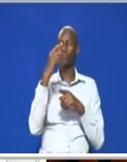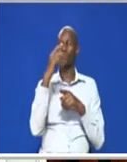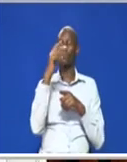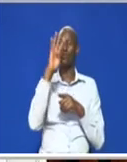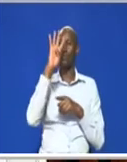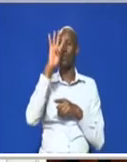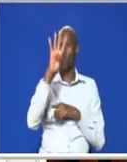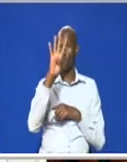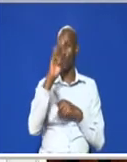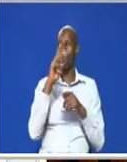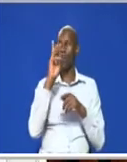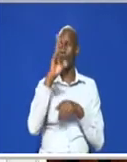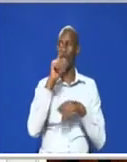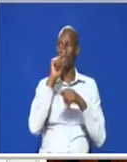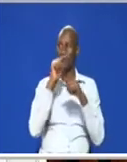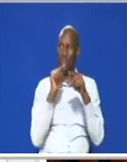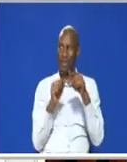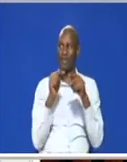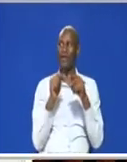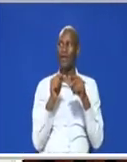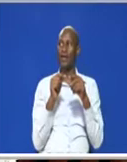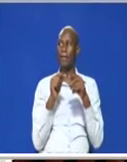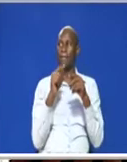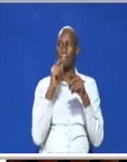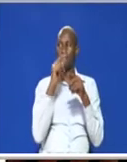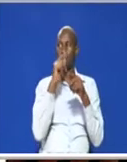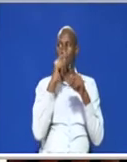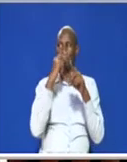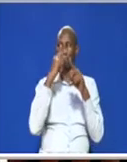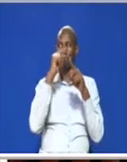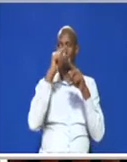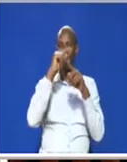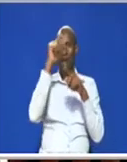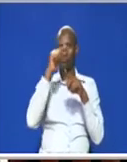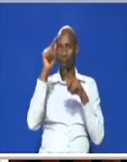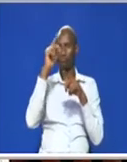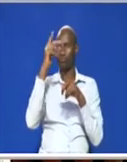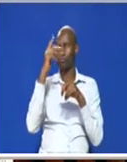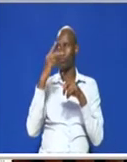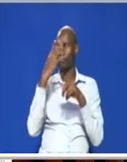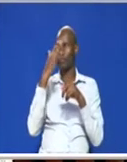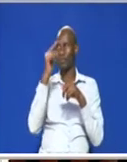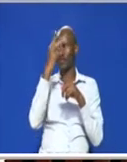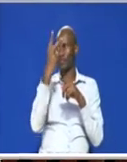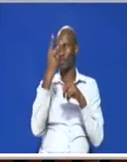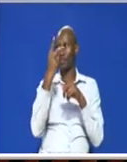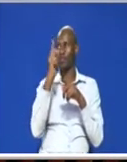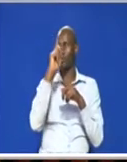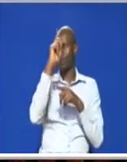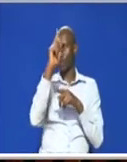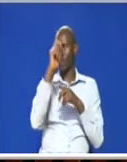the square root, divide the powers by 2. So the answer will be 2 to power